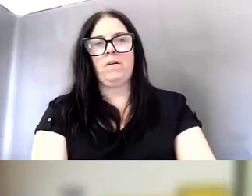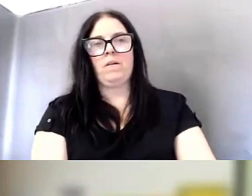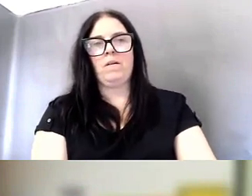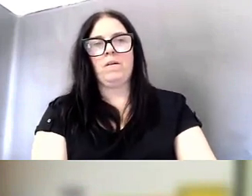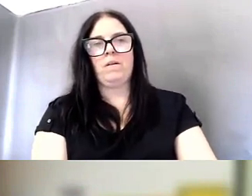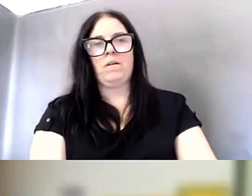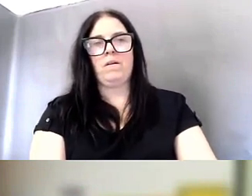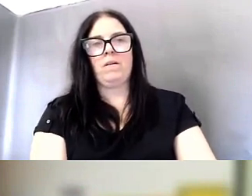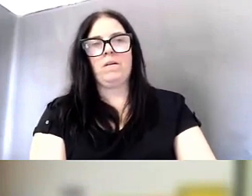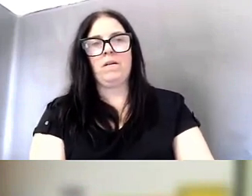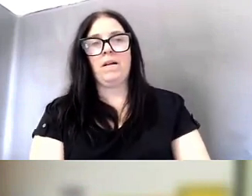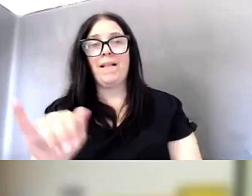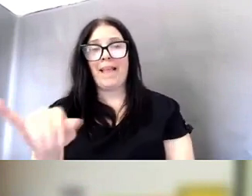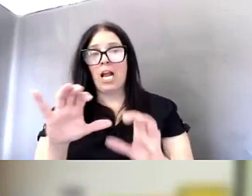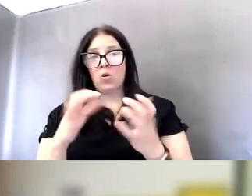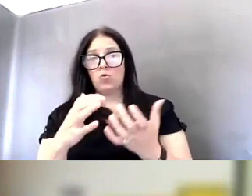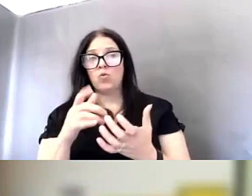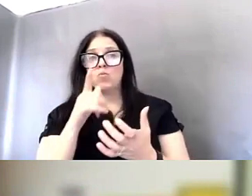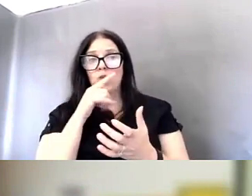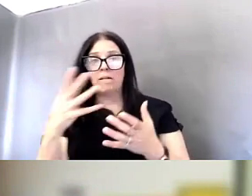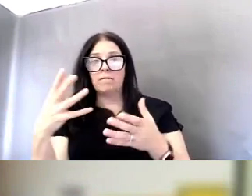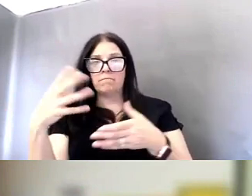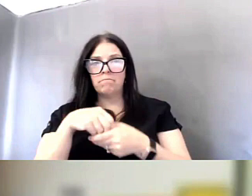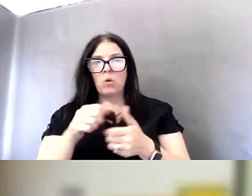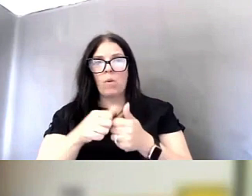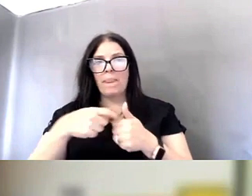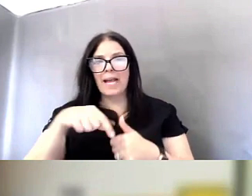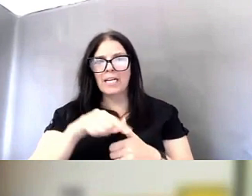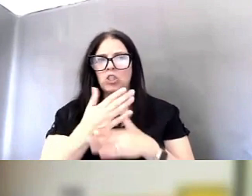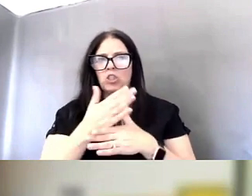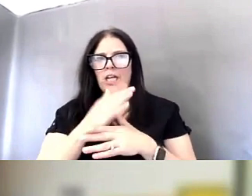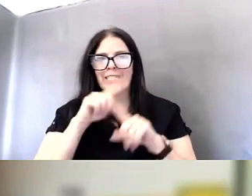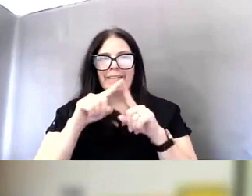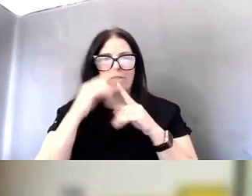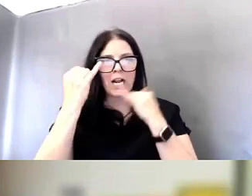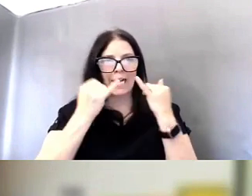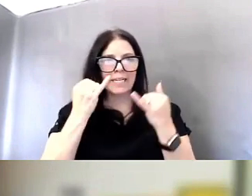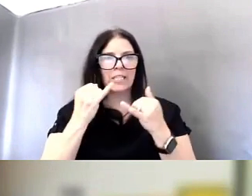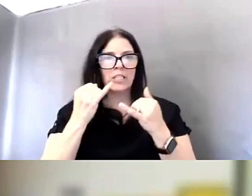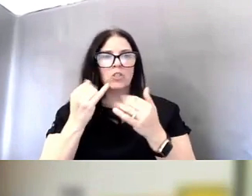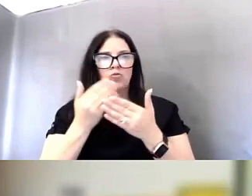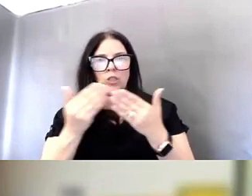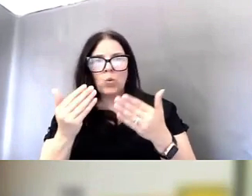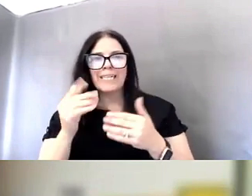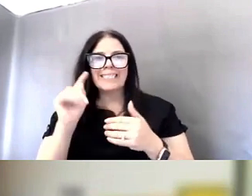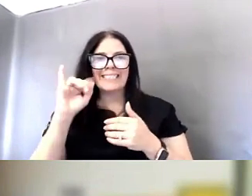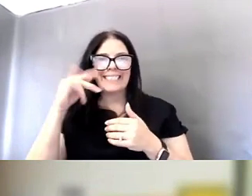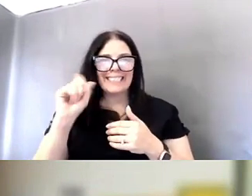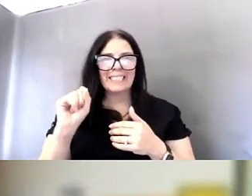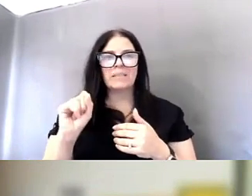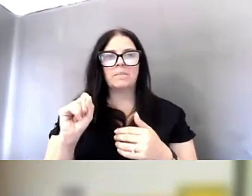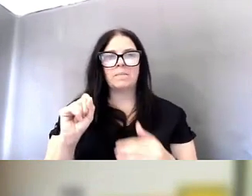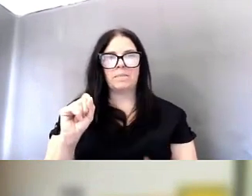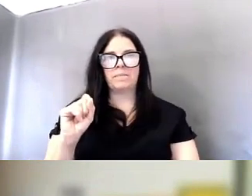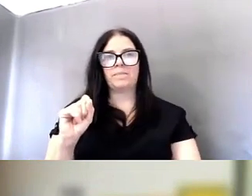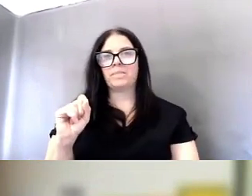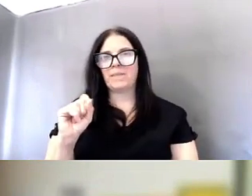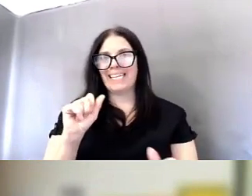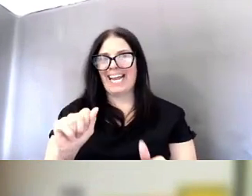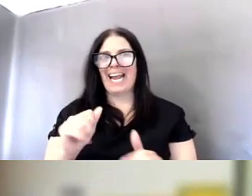together, and they will be sharing with us a lot of ideas, resources, tips, handouts that you can use as